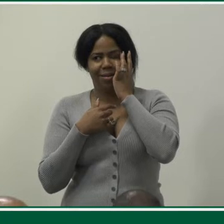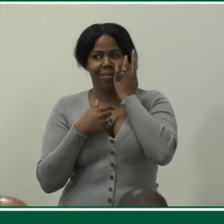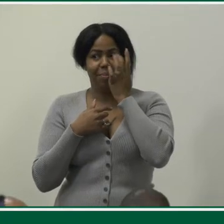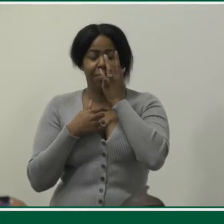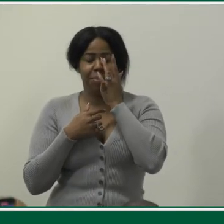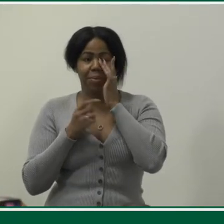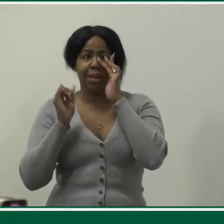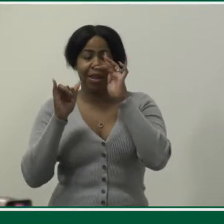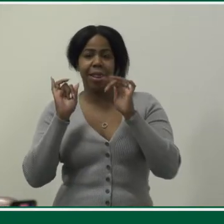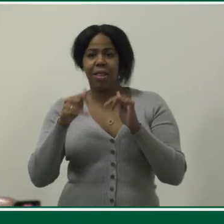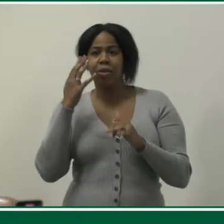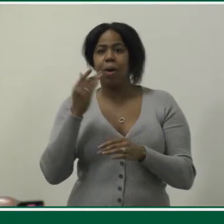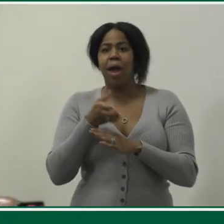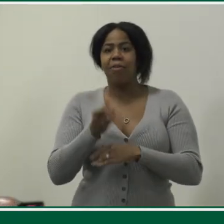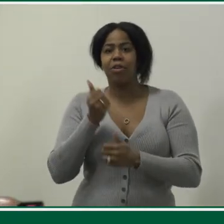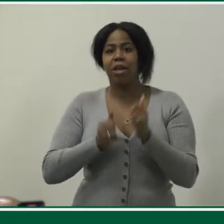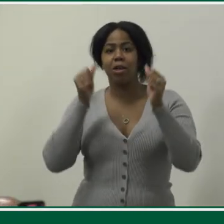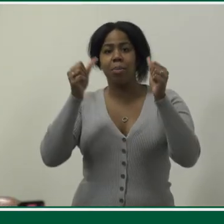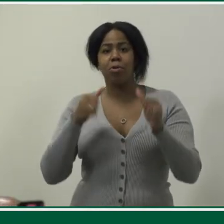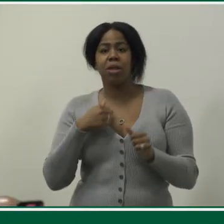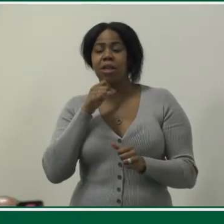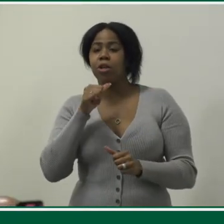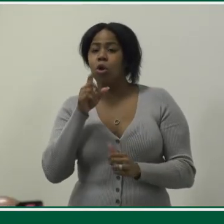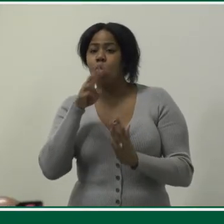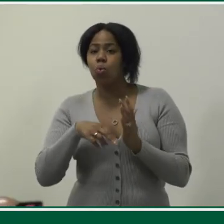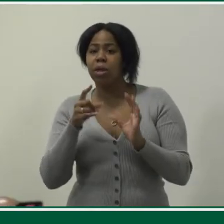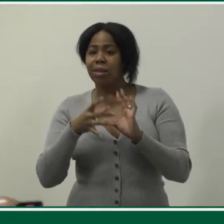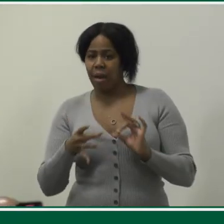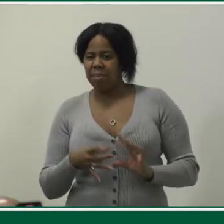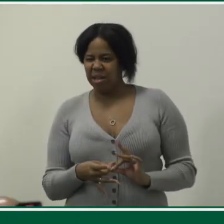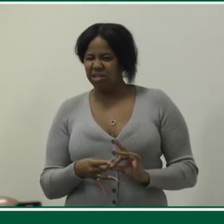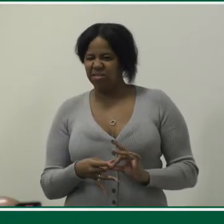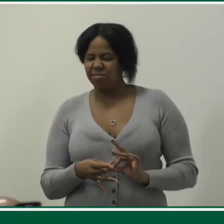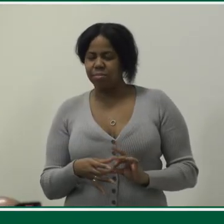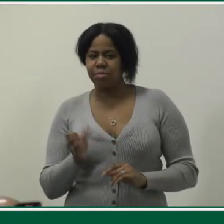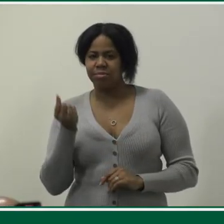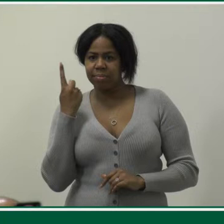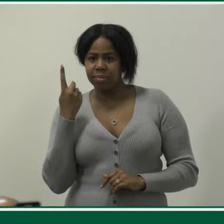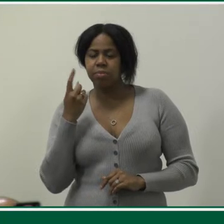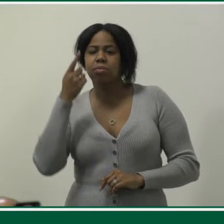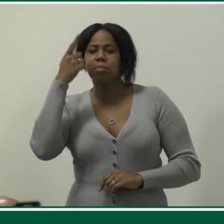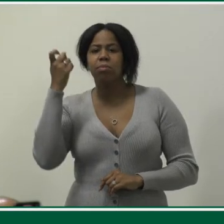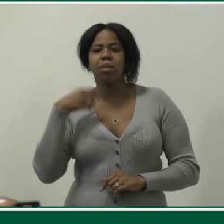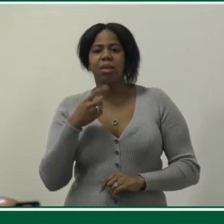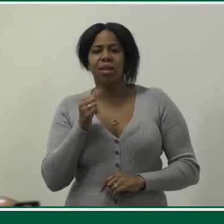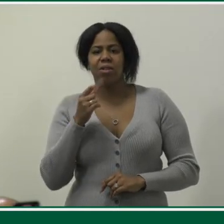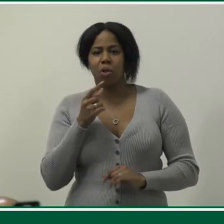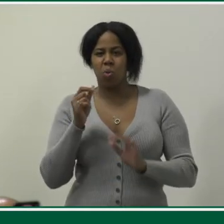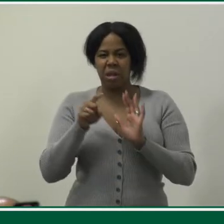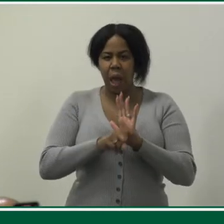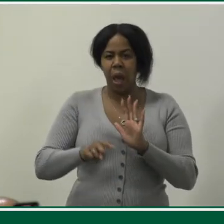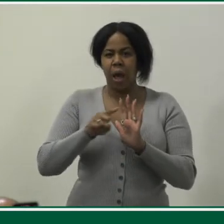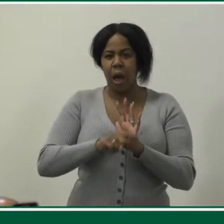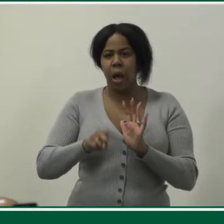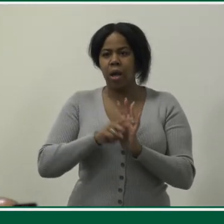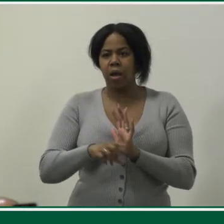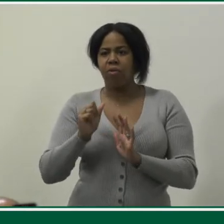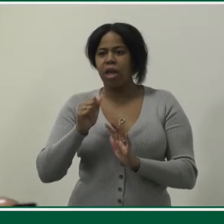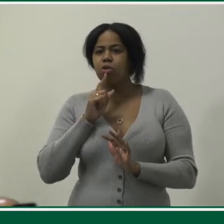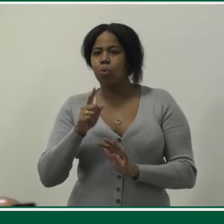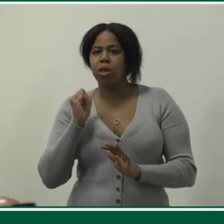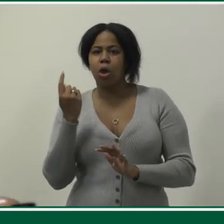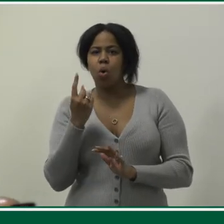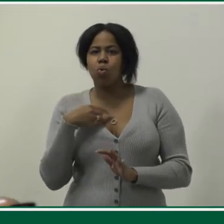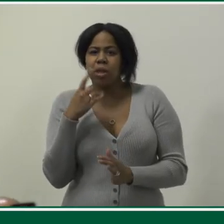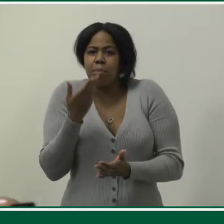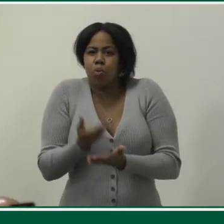But they, what folks don't realize is that those comments and those perspectives only give us more fuel to do, because they're only serving to reify the importance